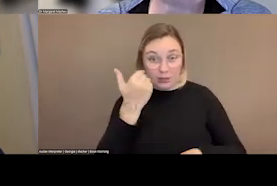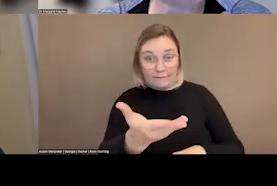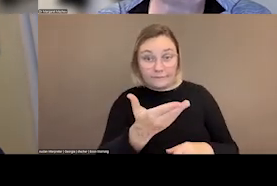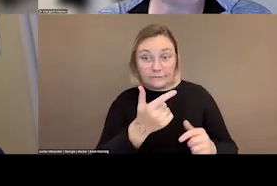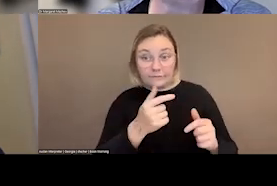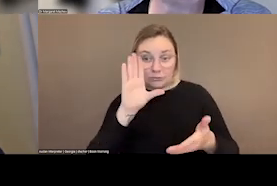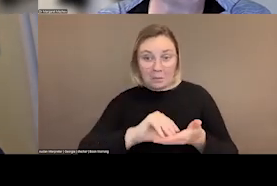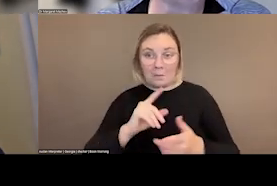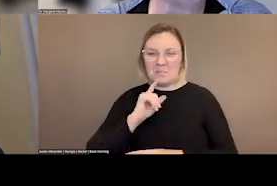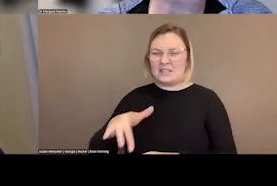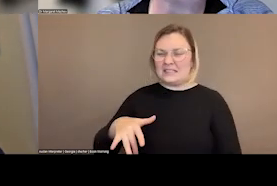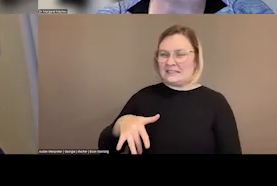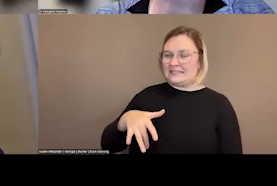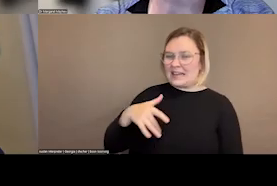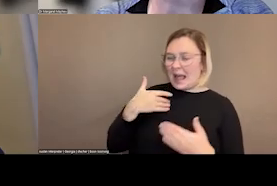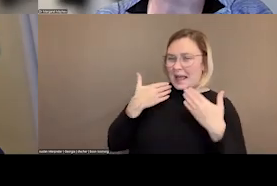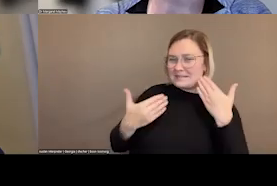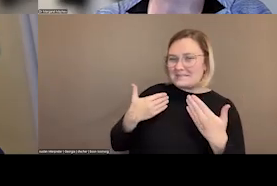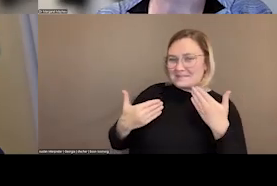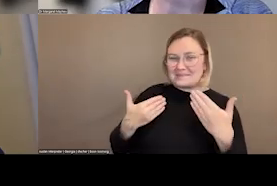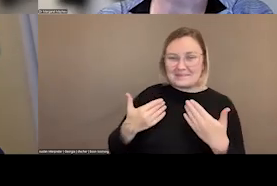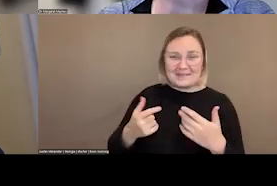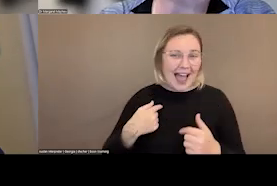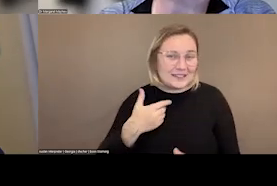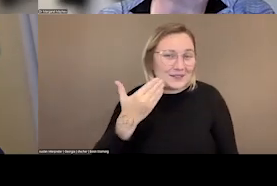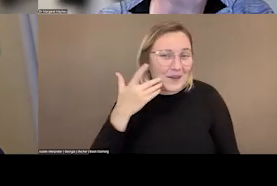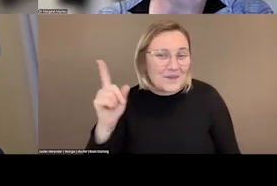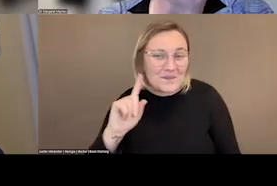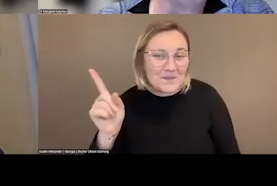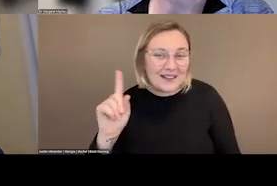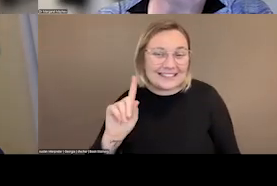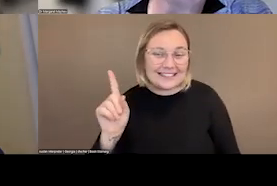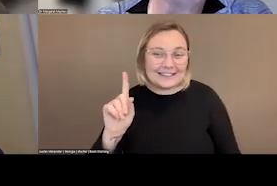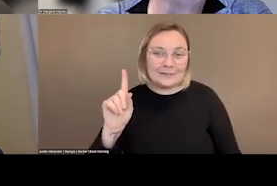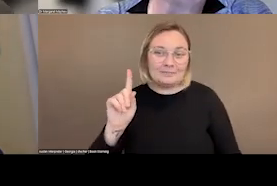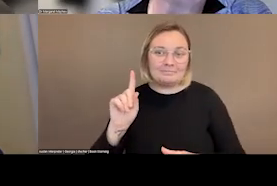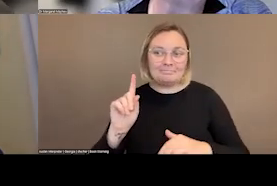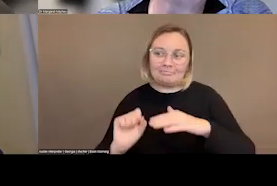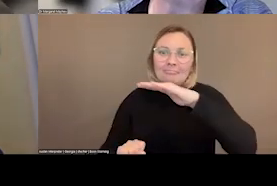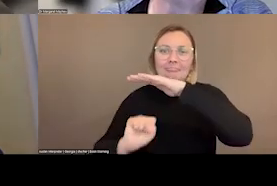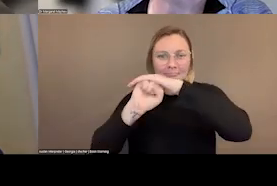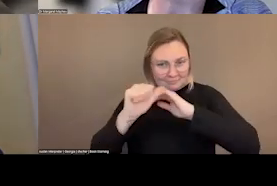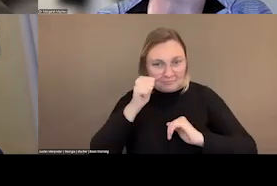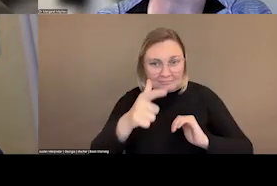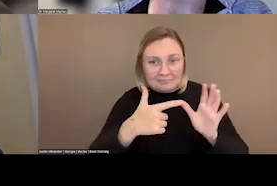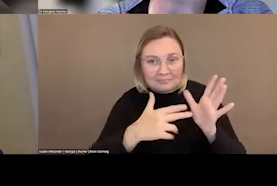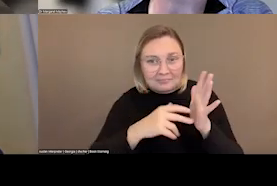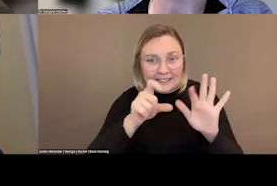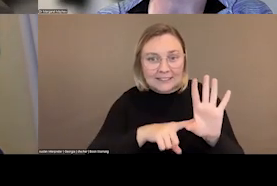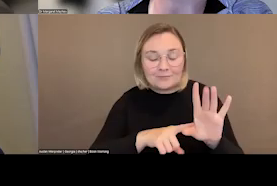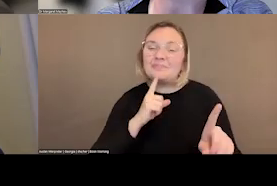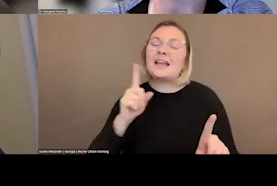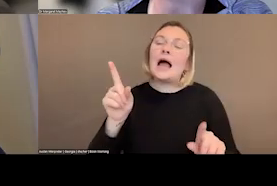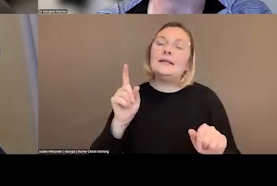I don't actually fully know Mm. I guess, how much do you know, Andy? I'd